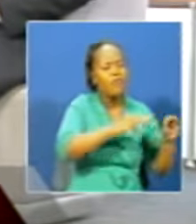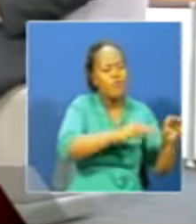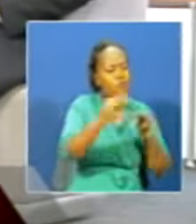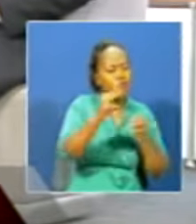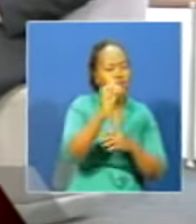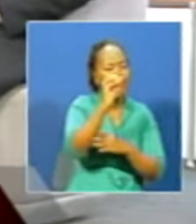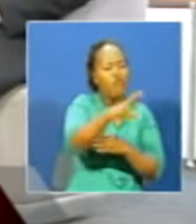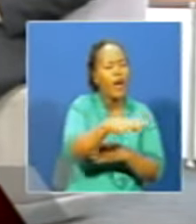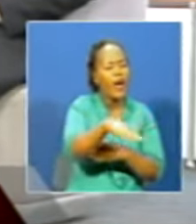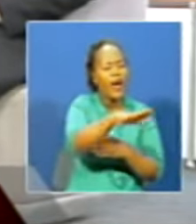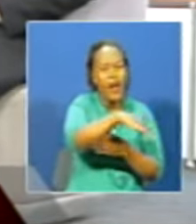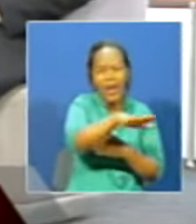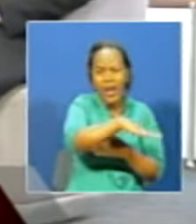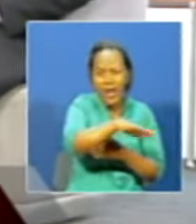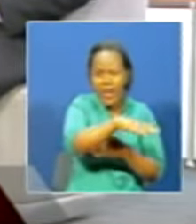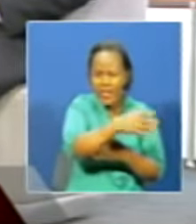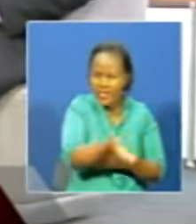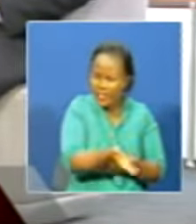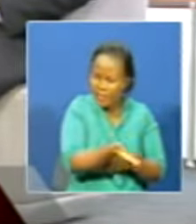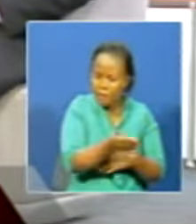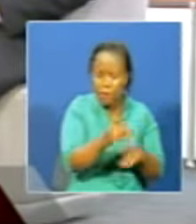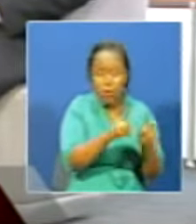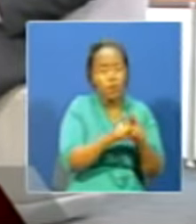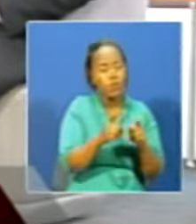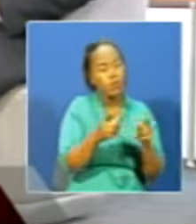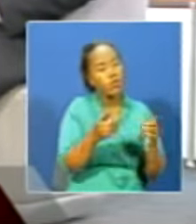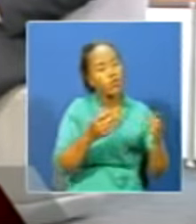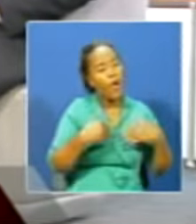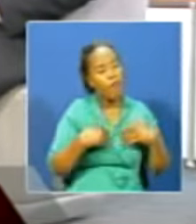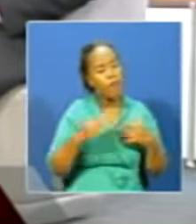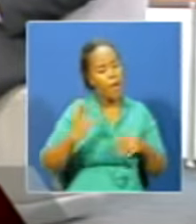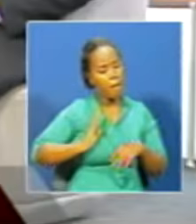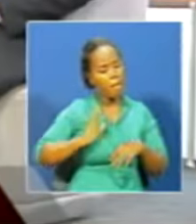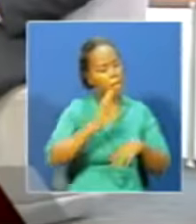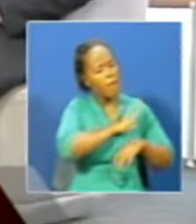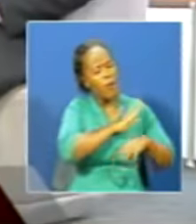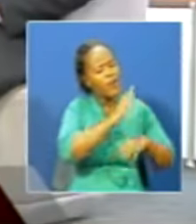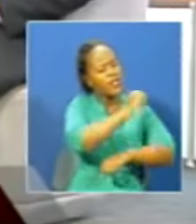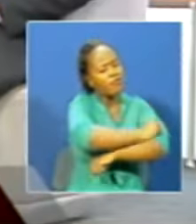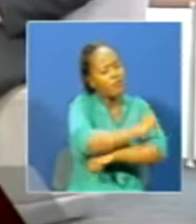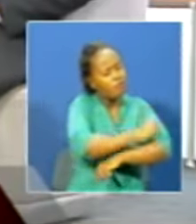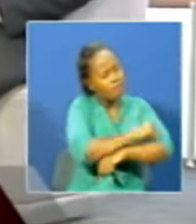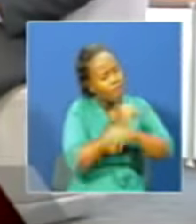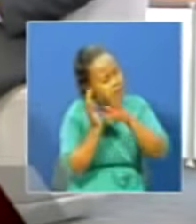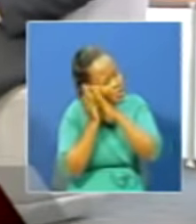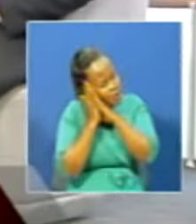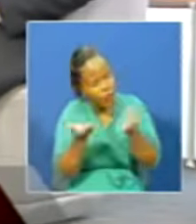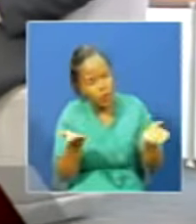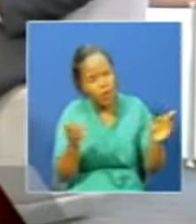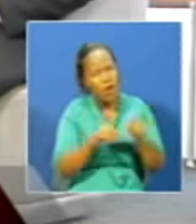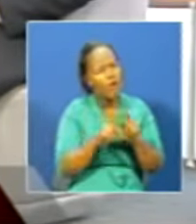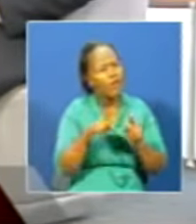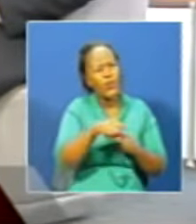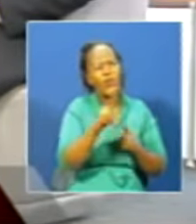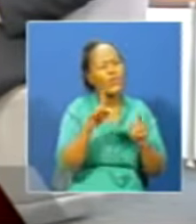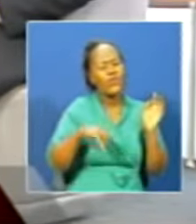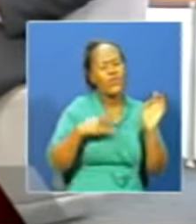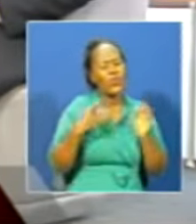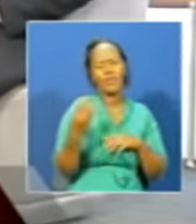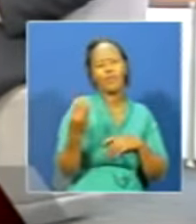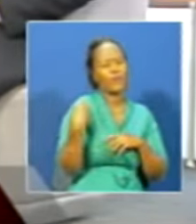Njoro. Yes. To a boarding facility. Correct. And it bothered you. And these were your mom's